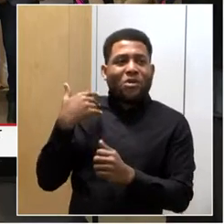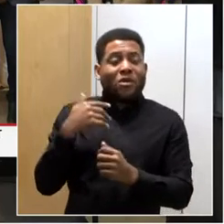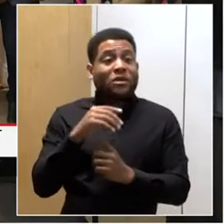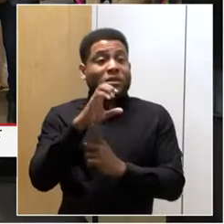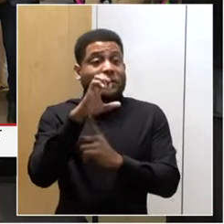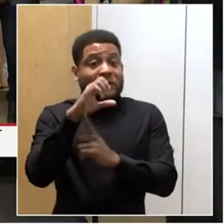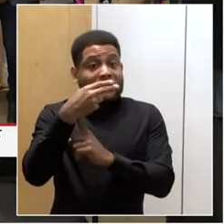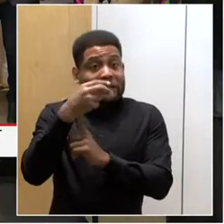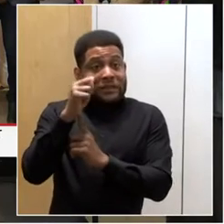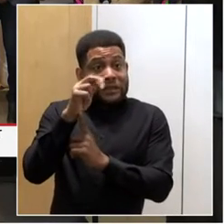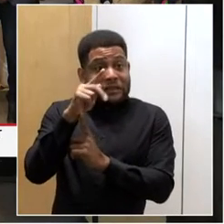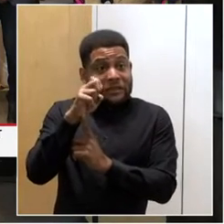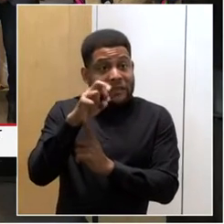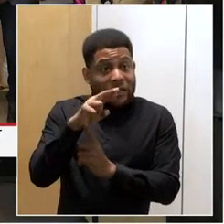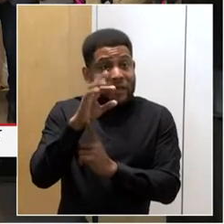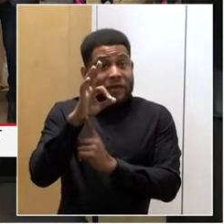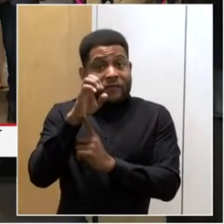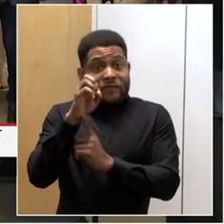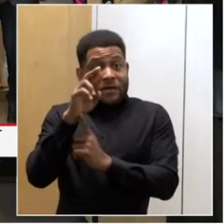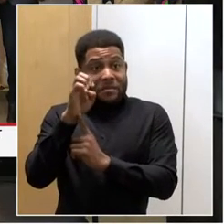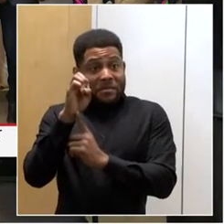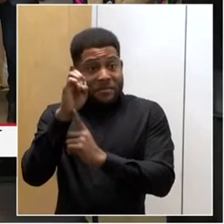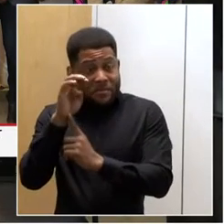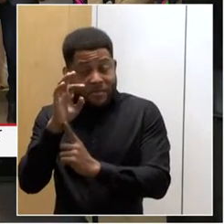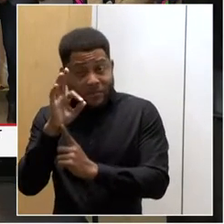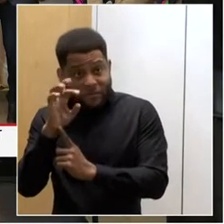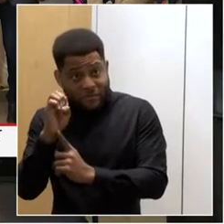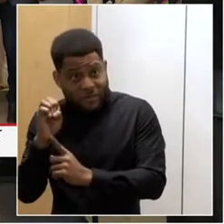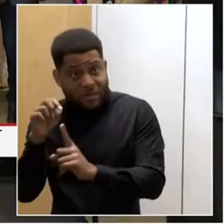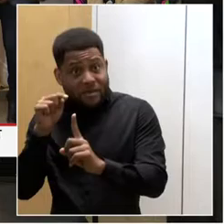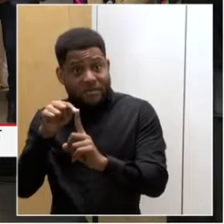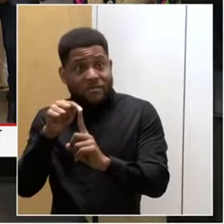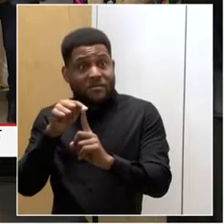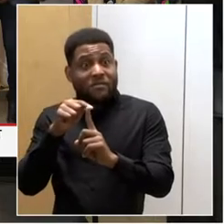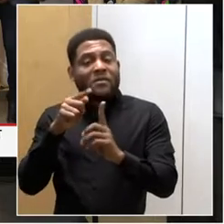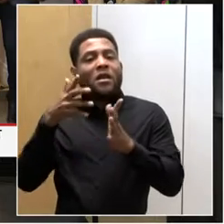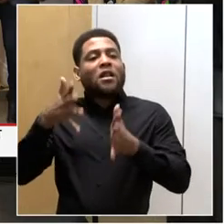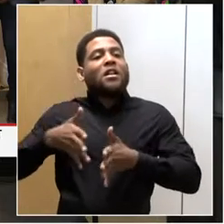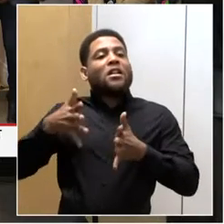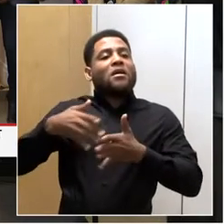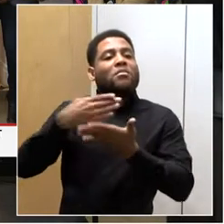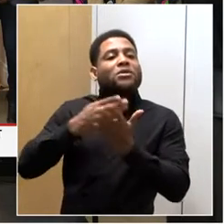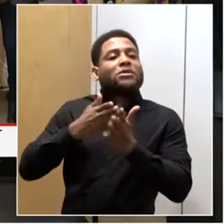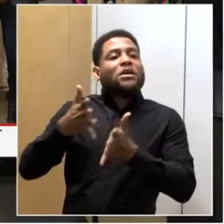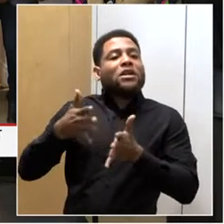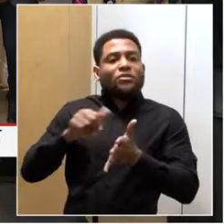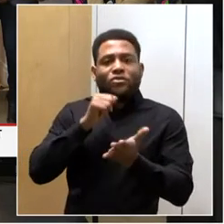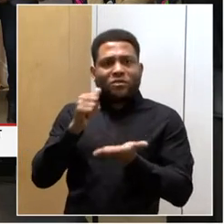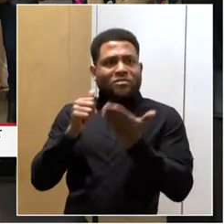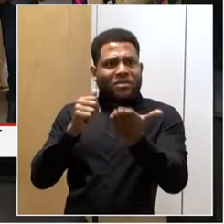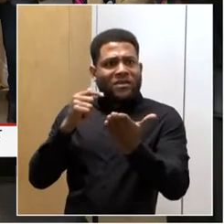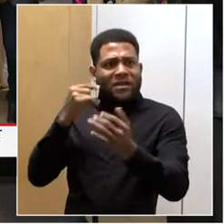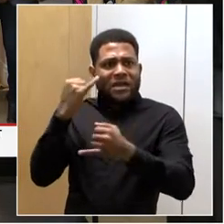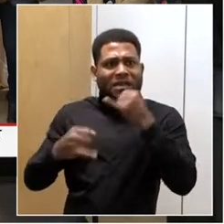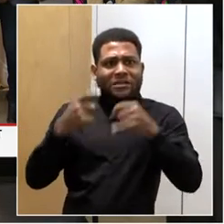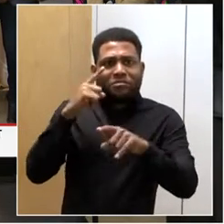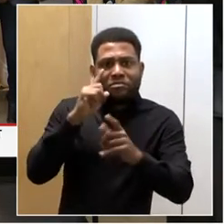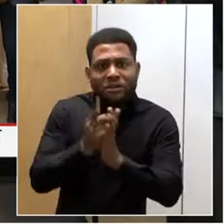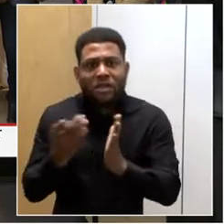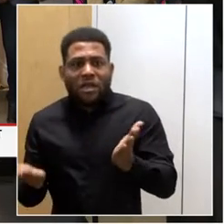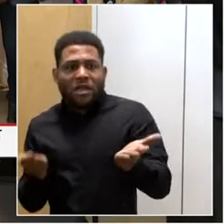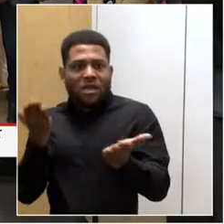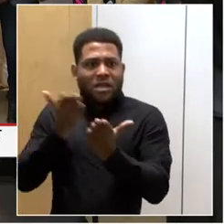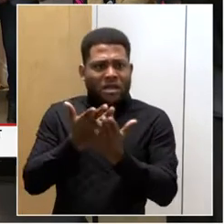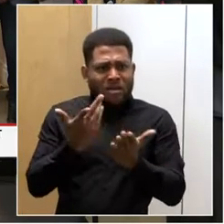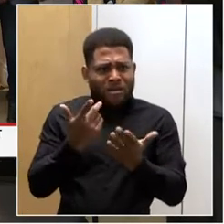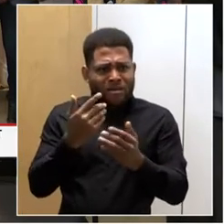a budget 42 days before you were scheduled to present yours. So the question is, why would you take out the last